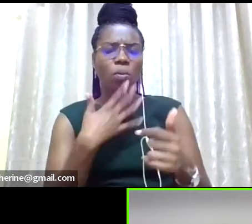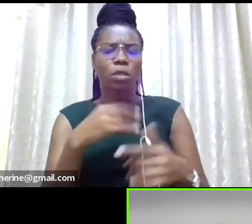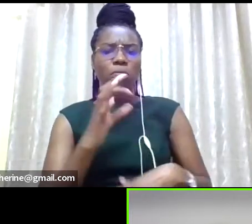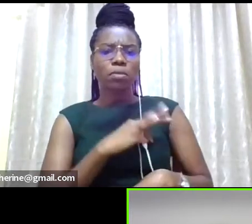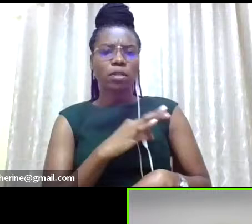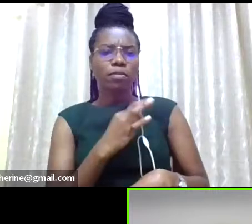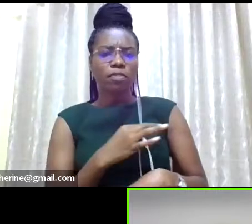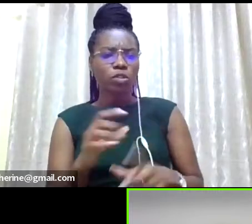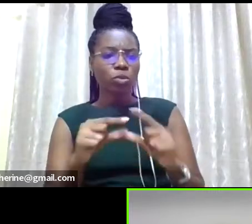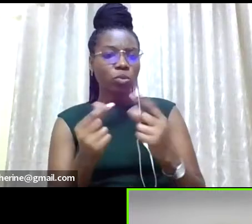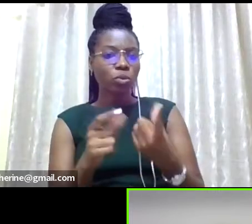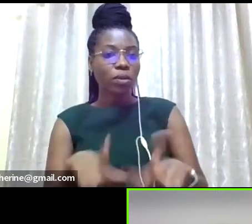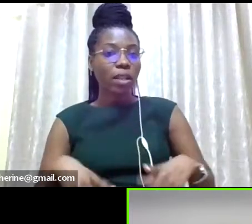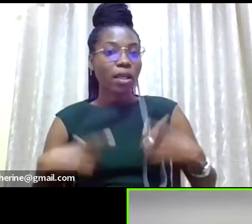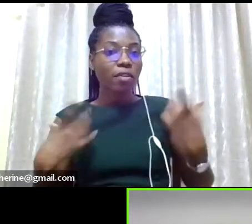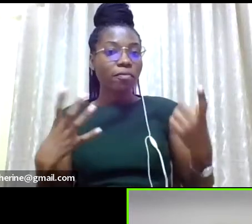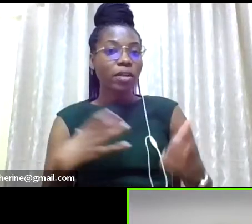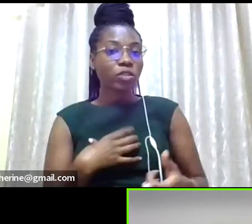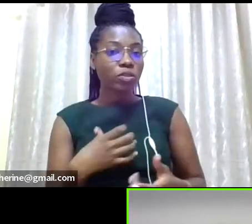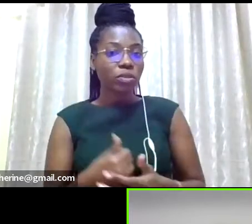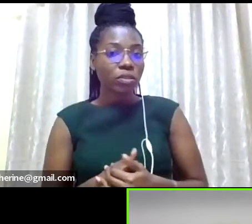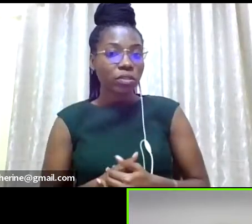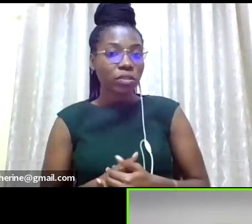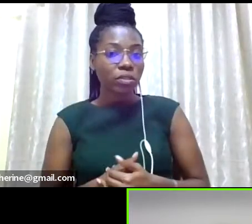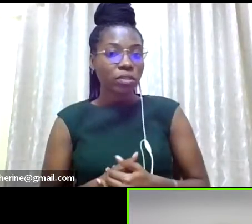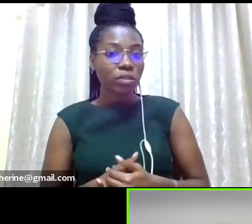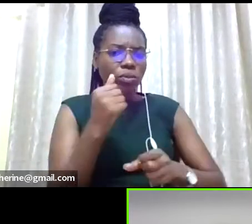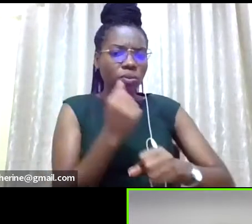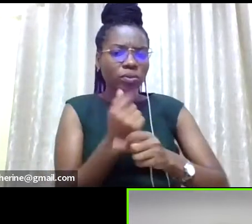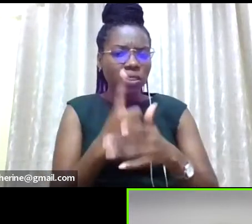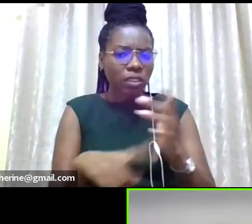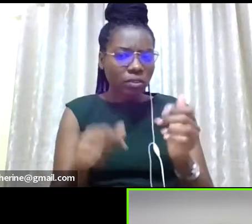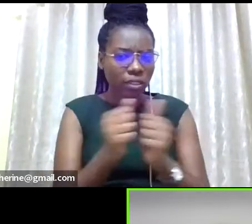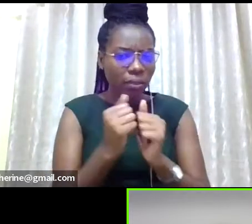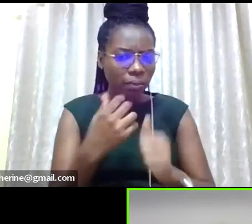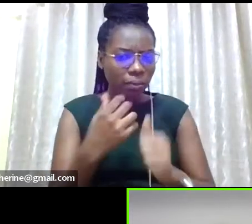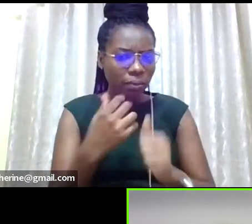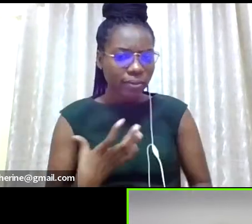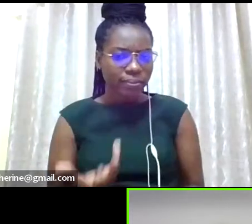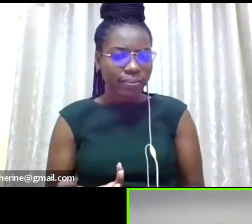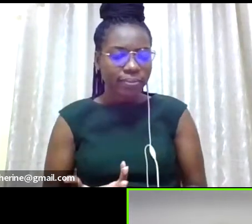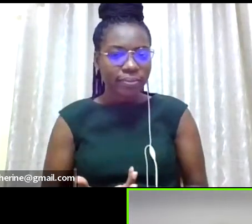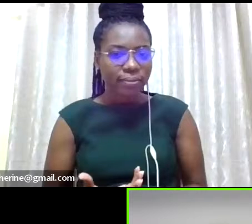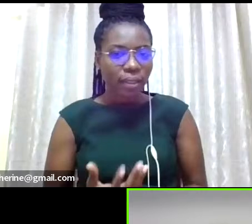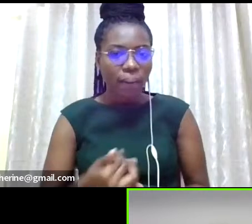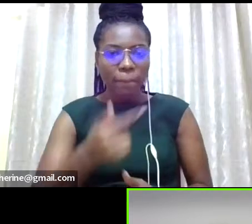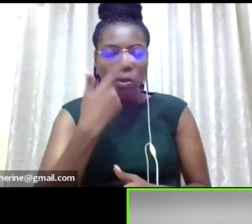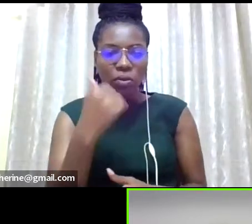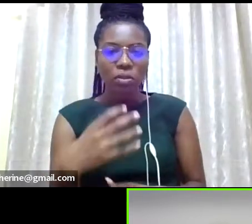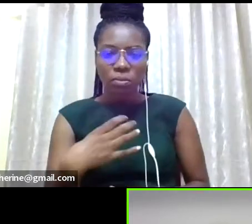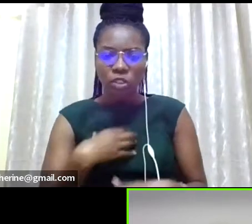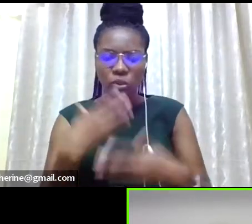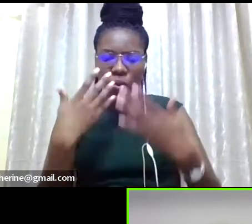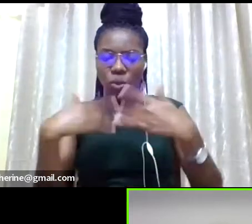pension? What did you do with the pension? Because pension is not lost